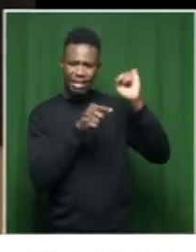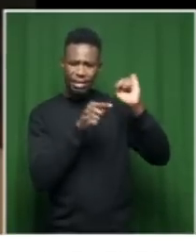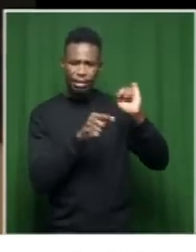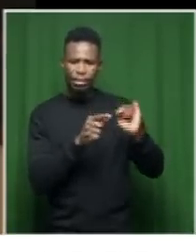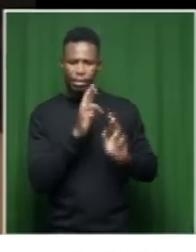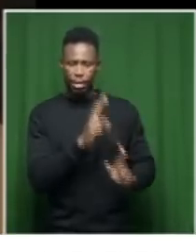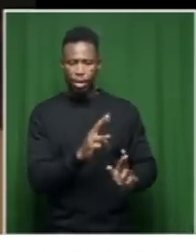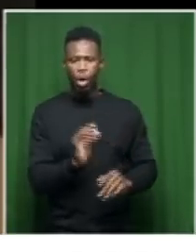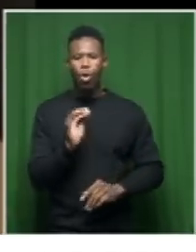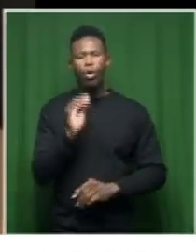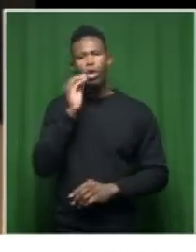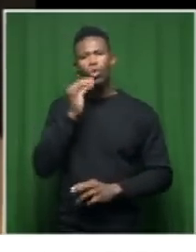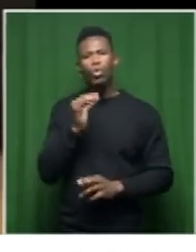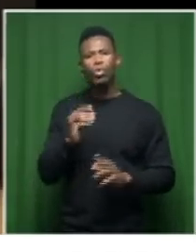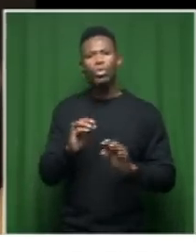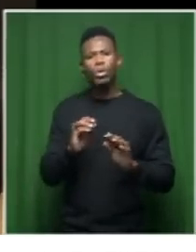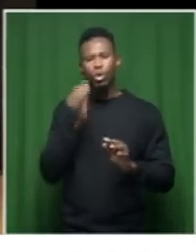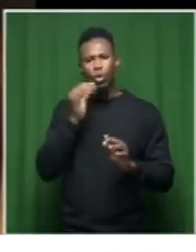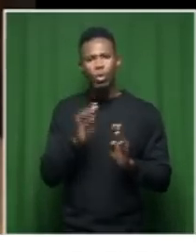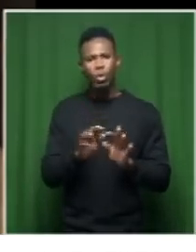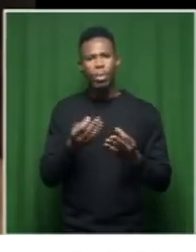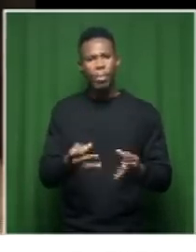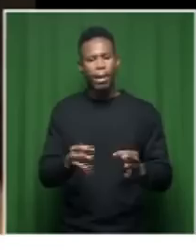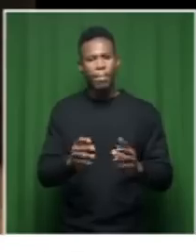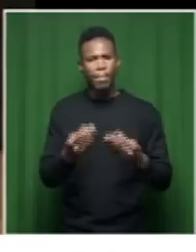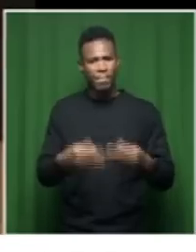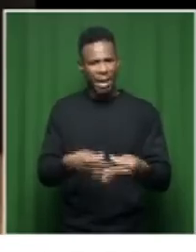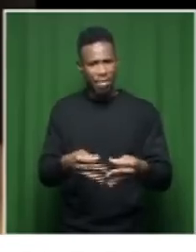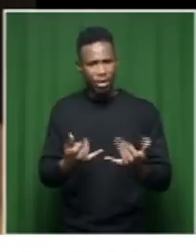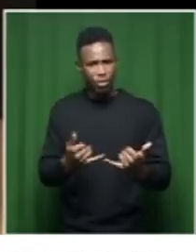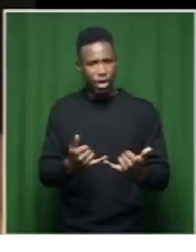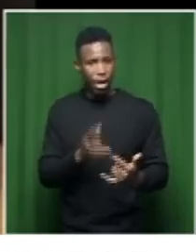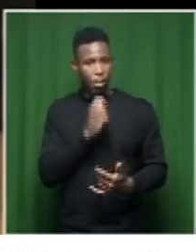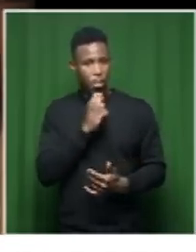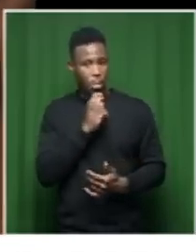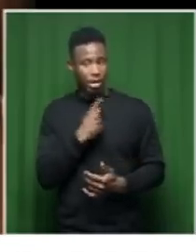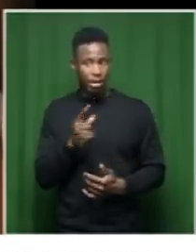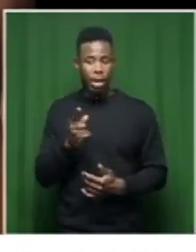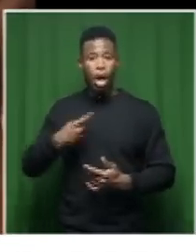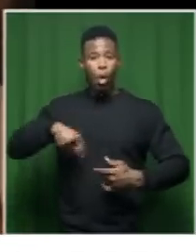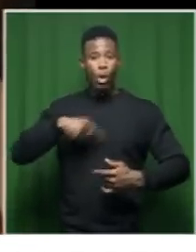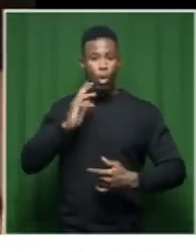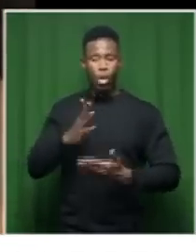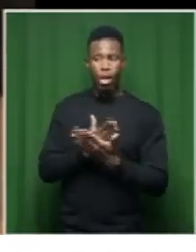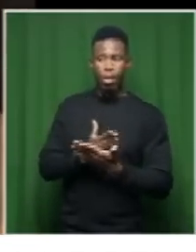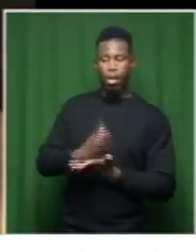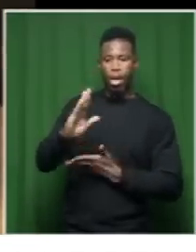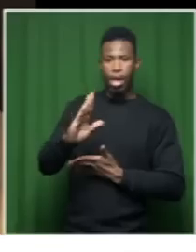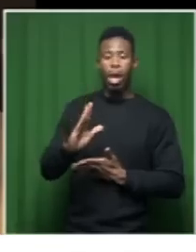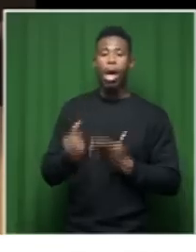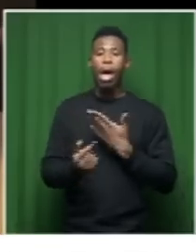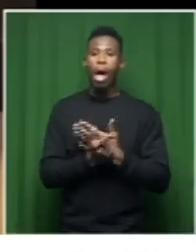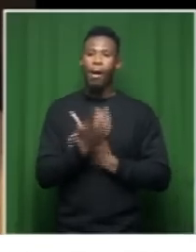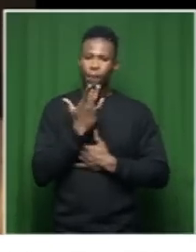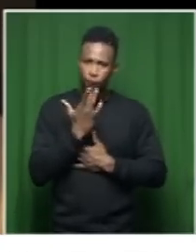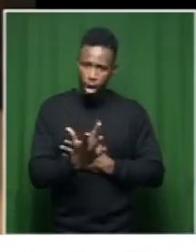Their newspaper reported today in the morning that we are going to be expelled, and it became